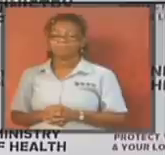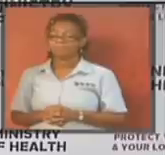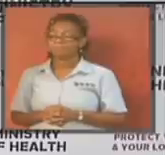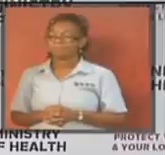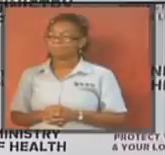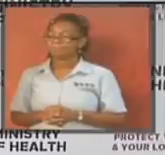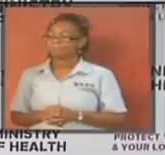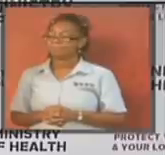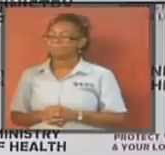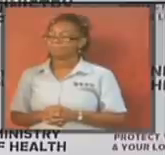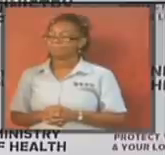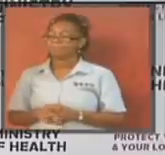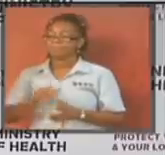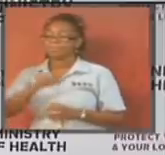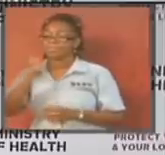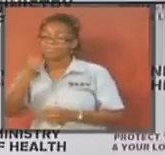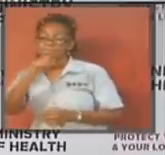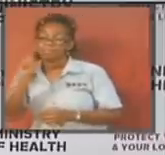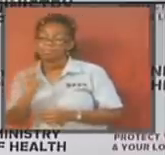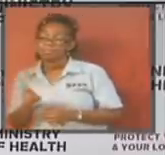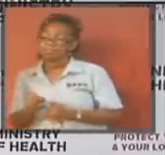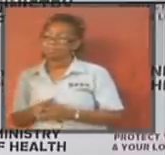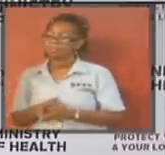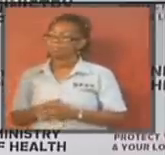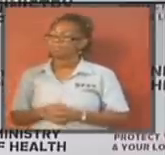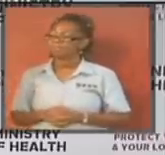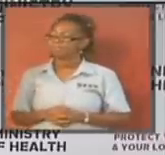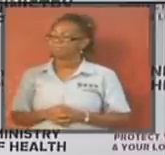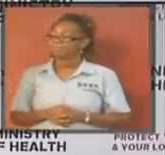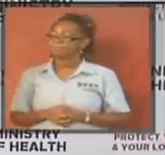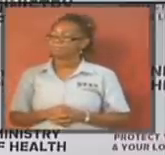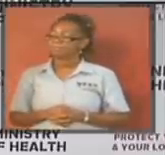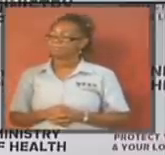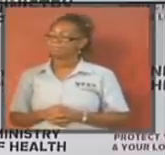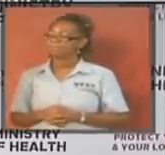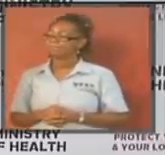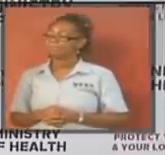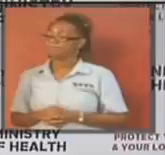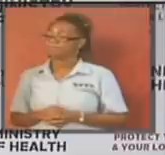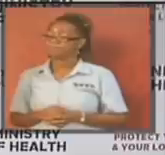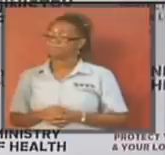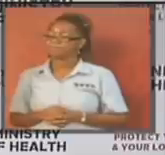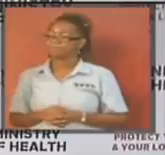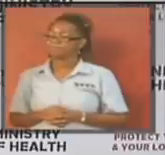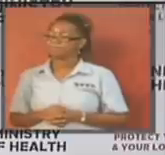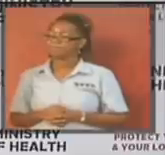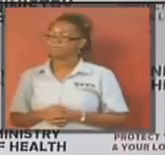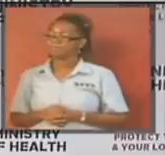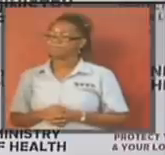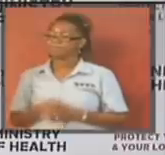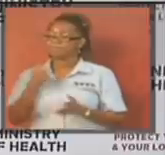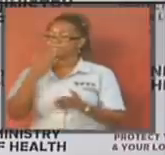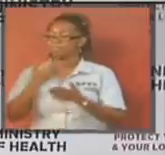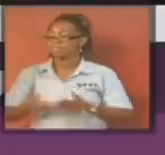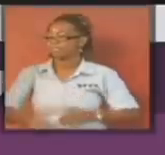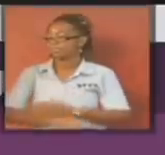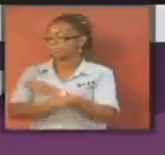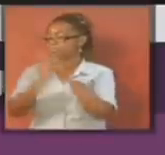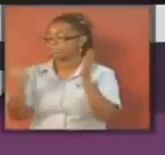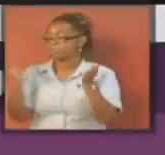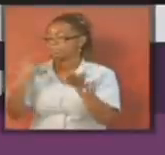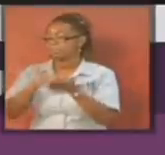Tamarin for our next follow-up question. All right, good morning again. This question is really